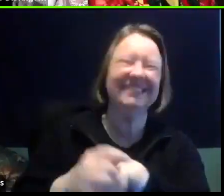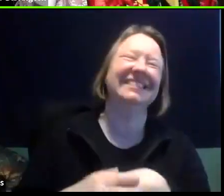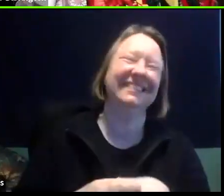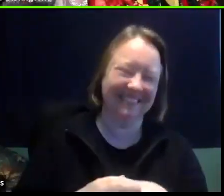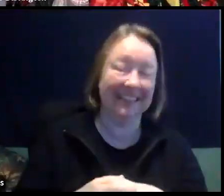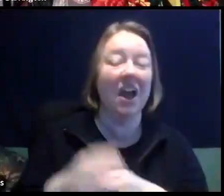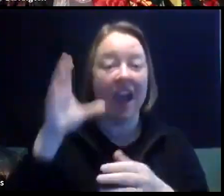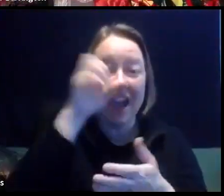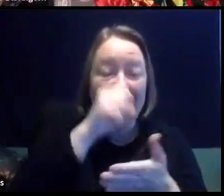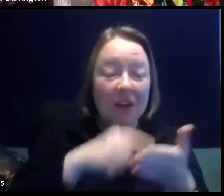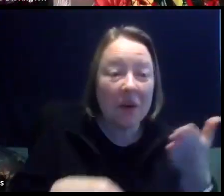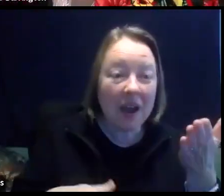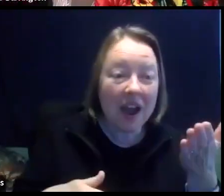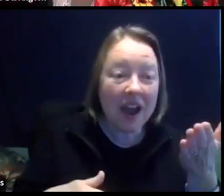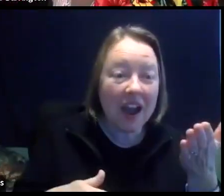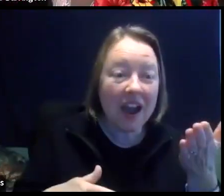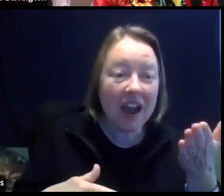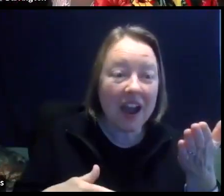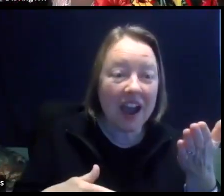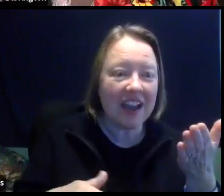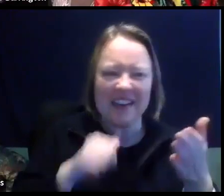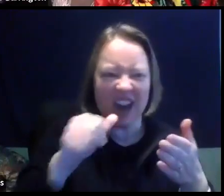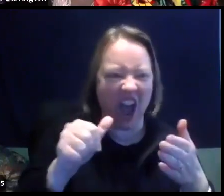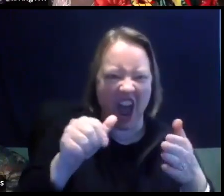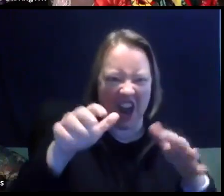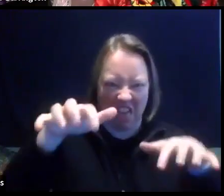And guess her what? She is not a.